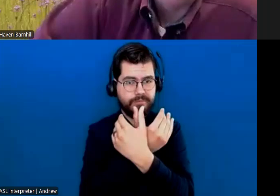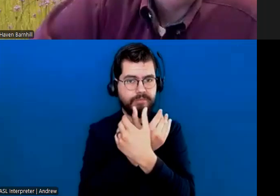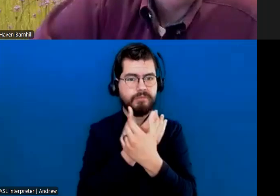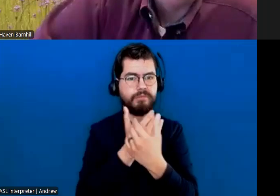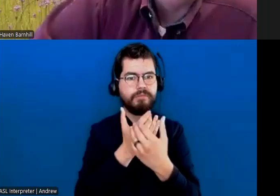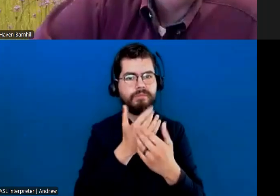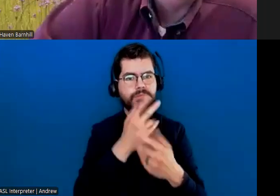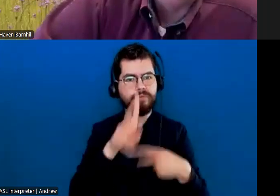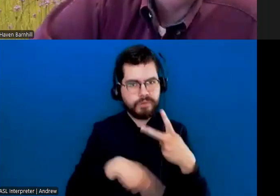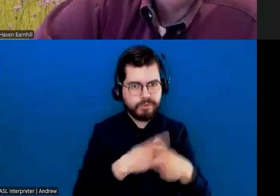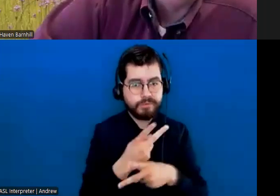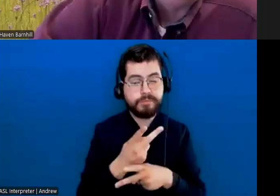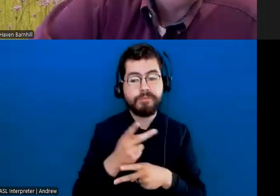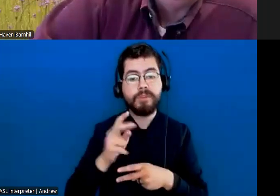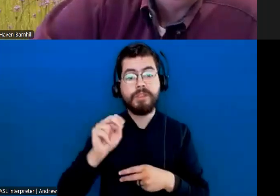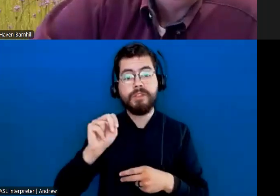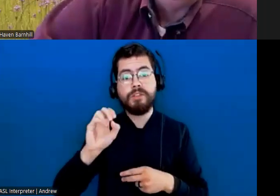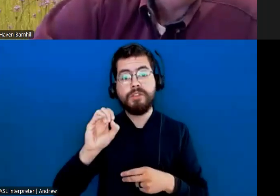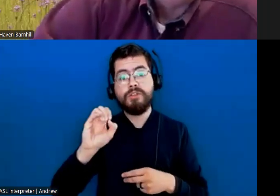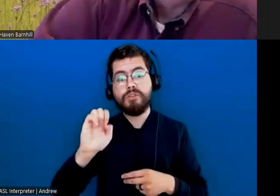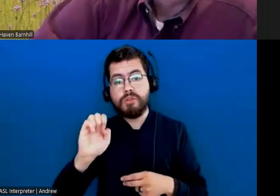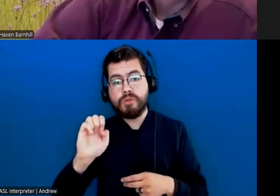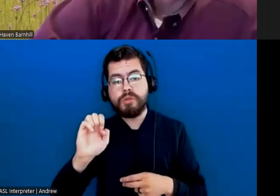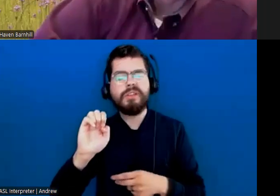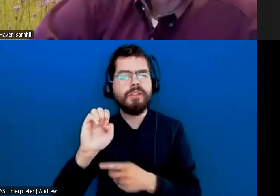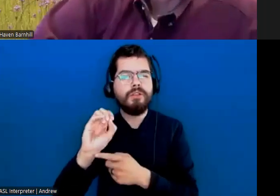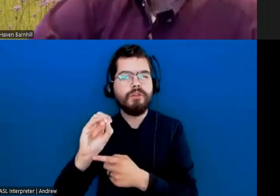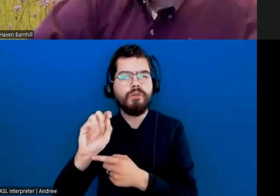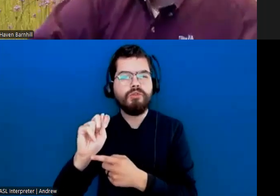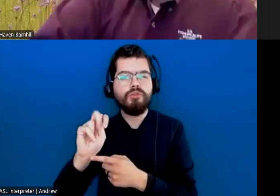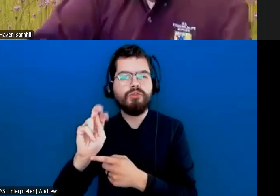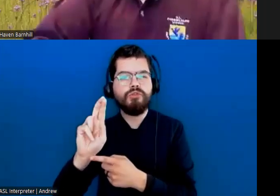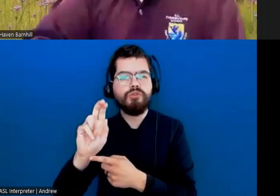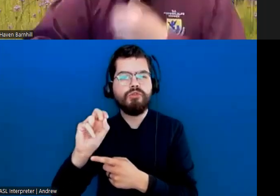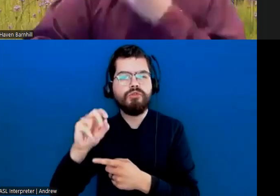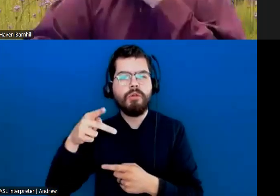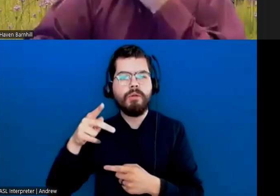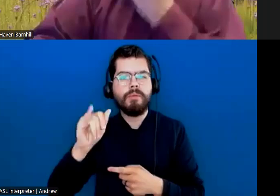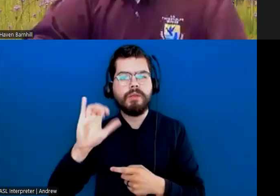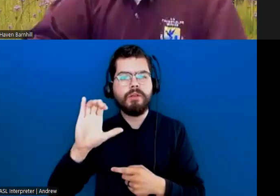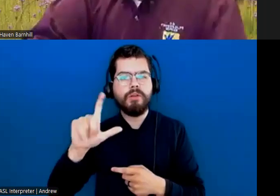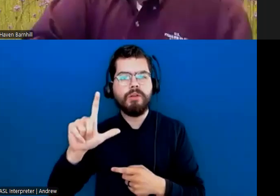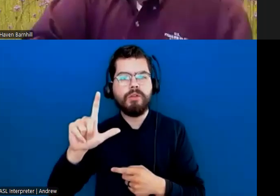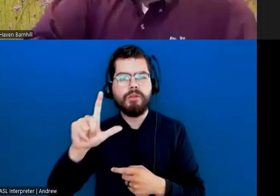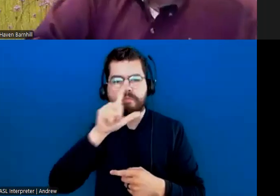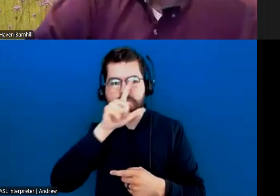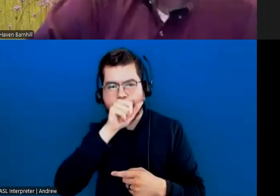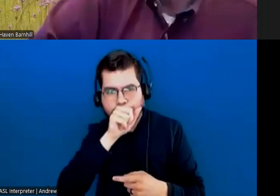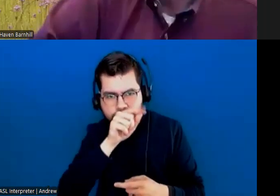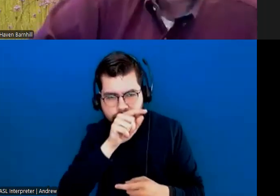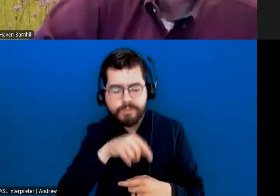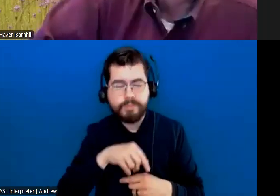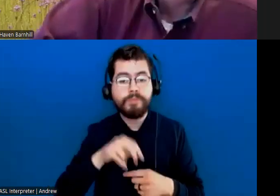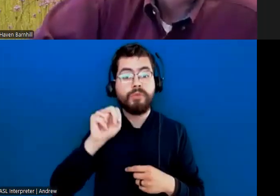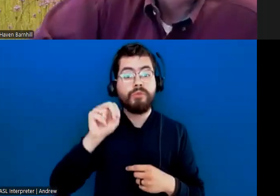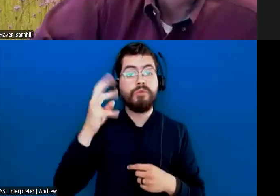Neotropical birds, migratory birds. We're looking at northwestern pond turtle,